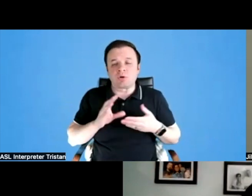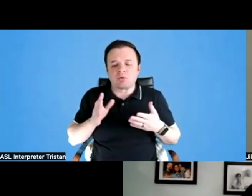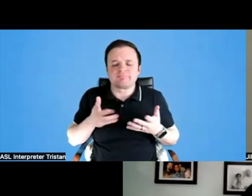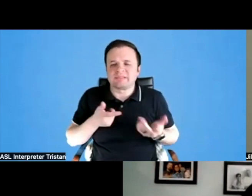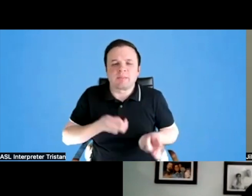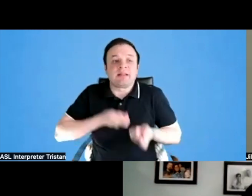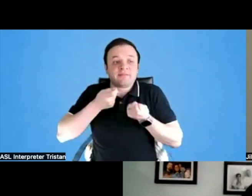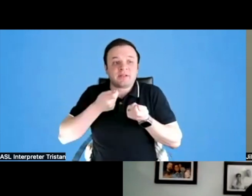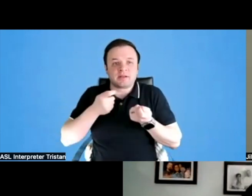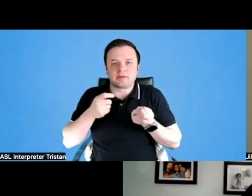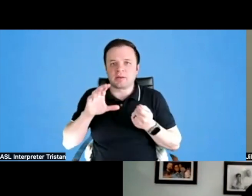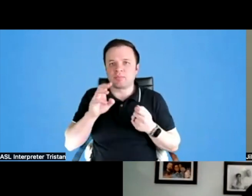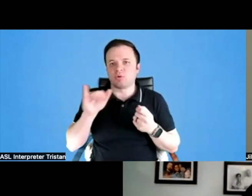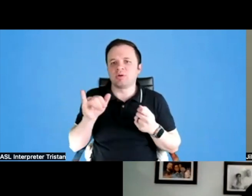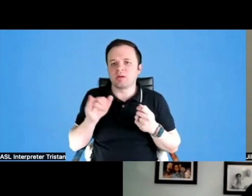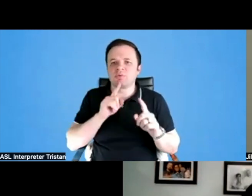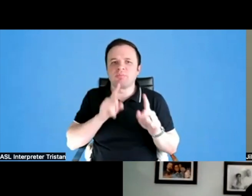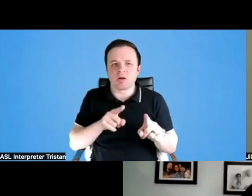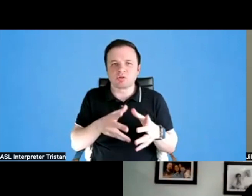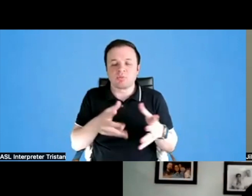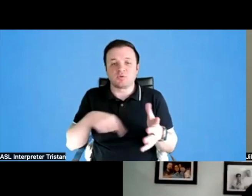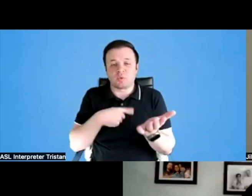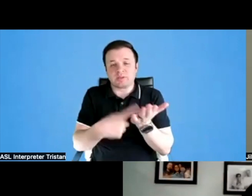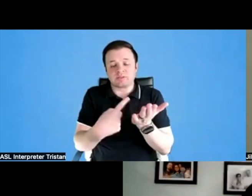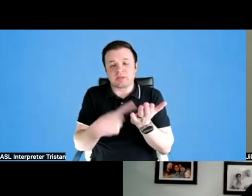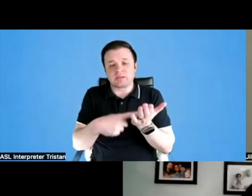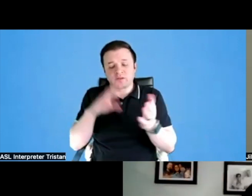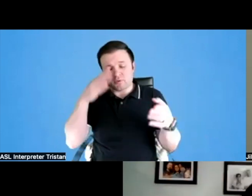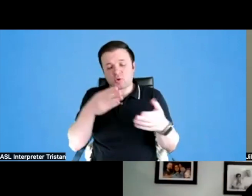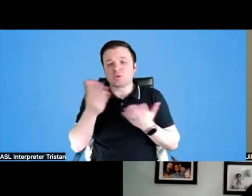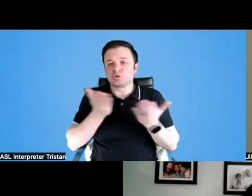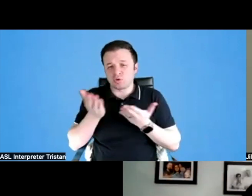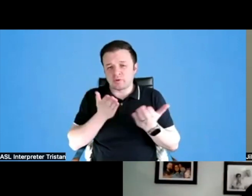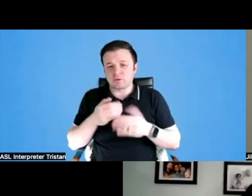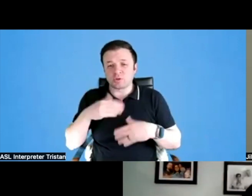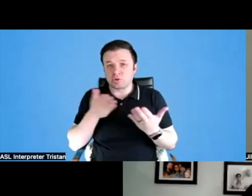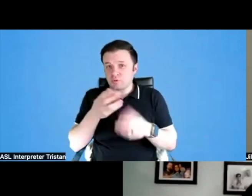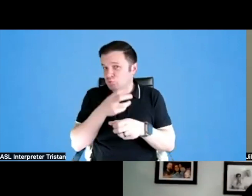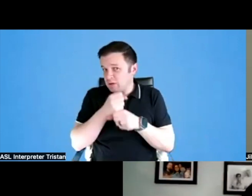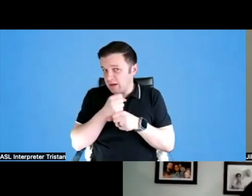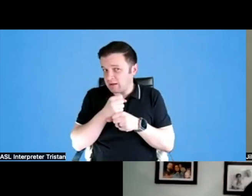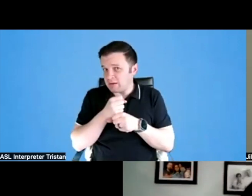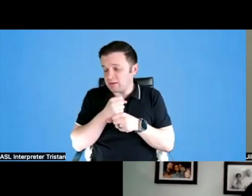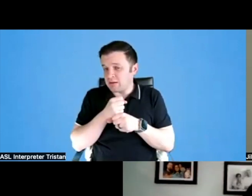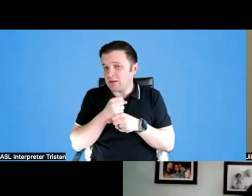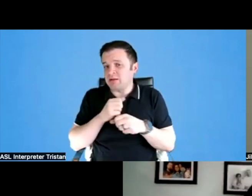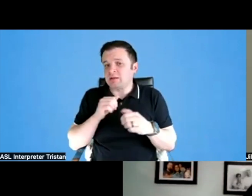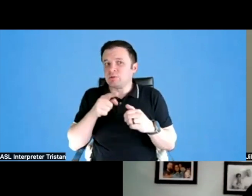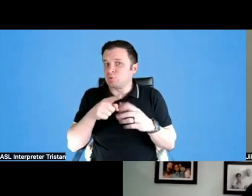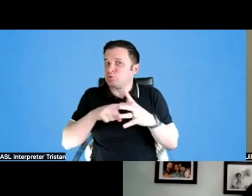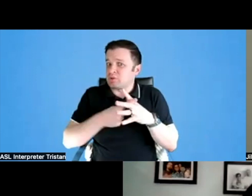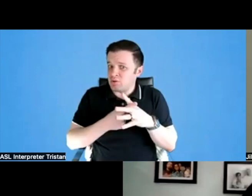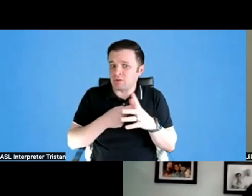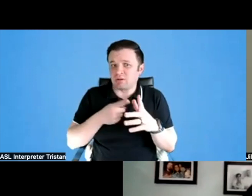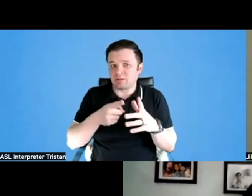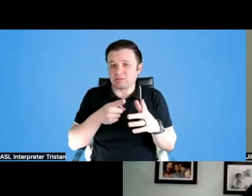much of what we talk about, is about service, and the service that you get is what door you enter through. So if you entered this door, this is the service you're